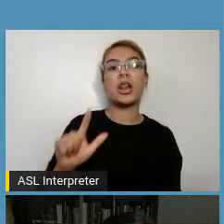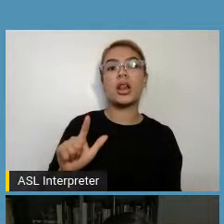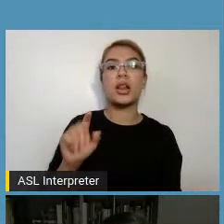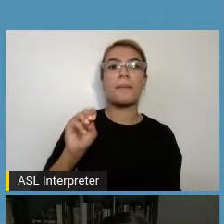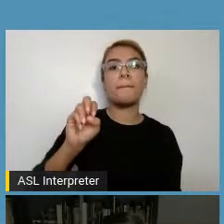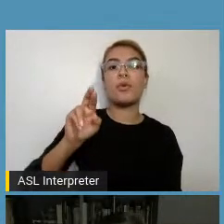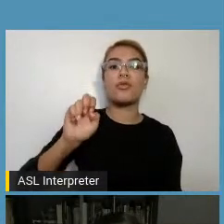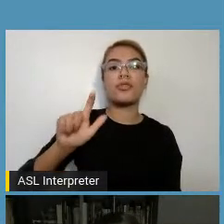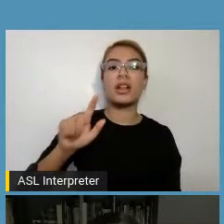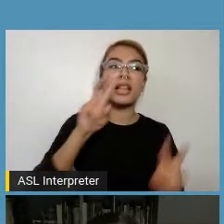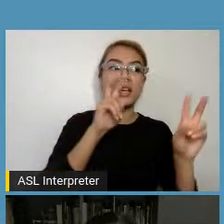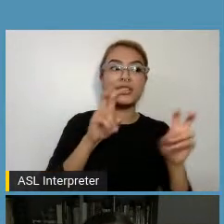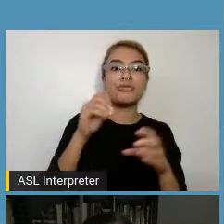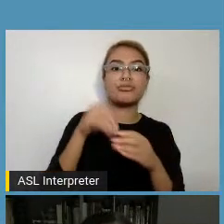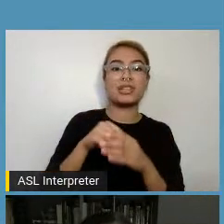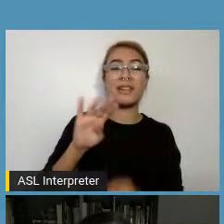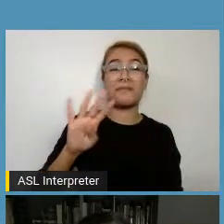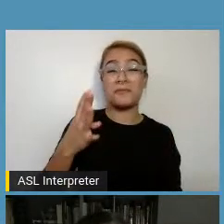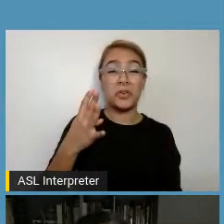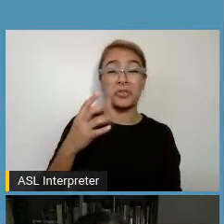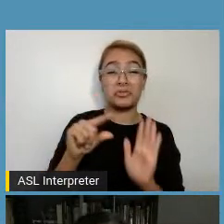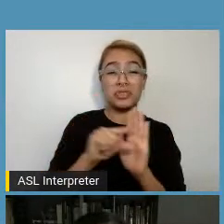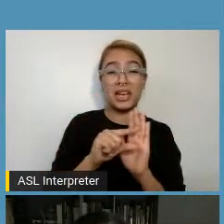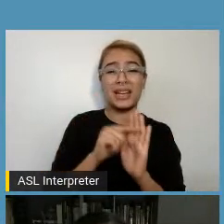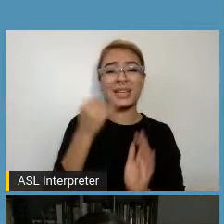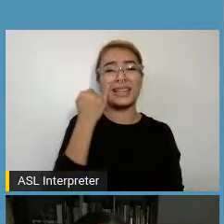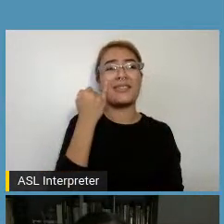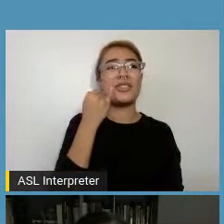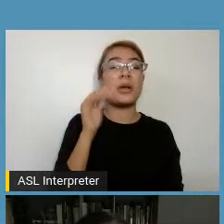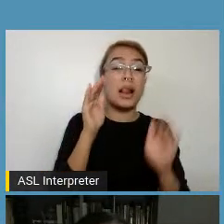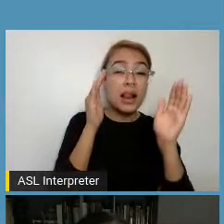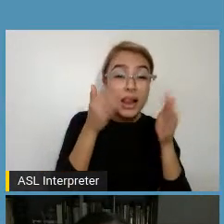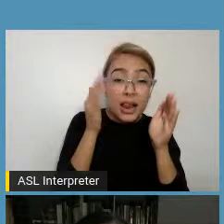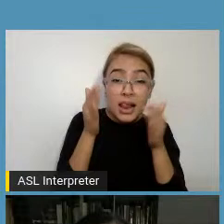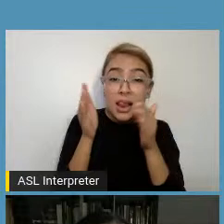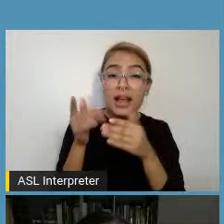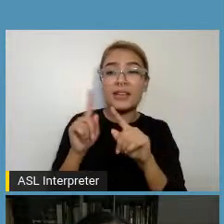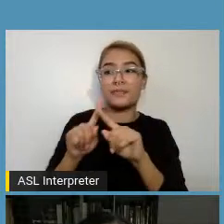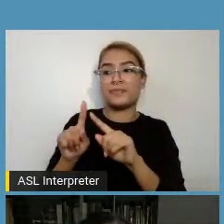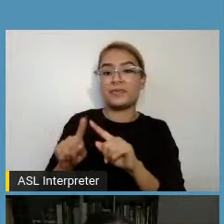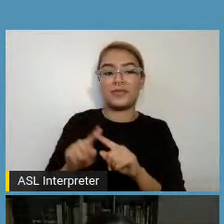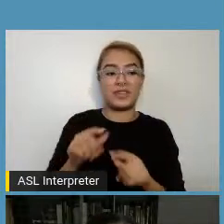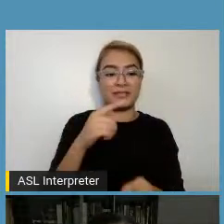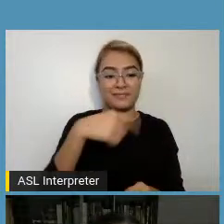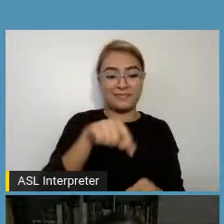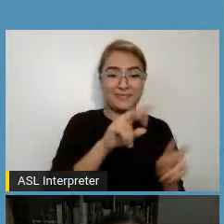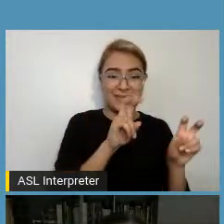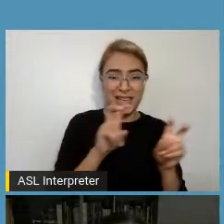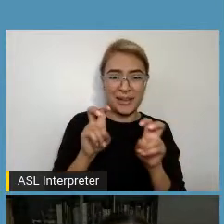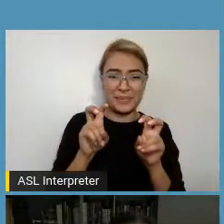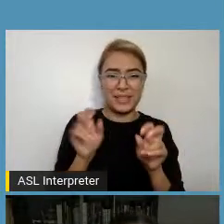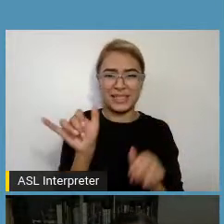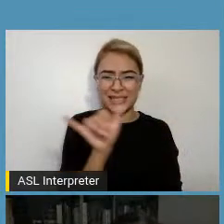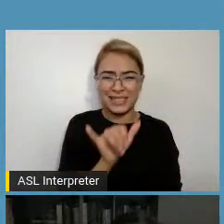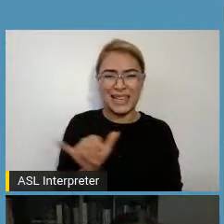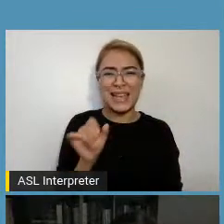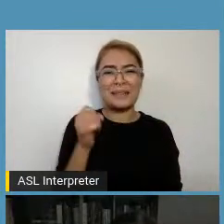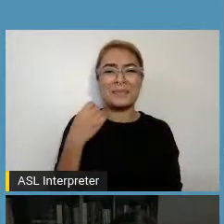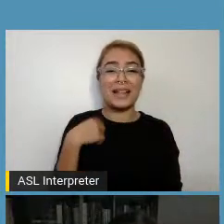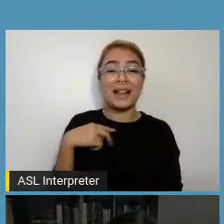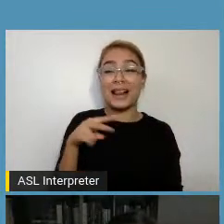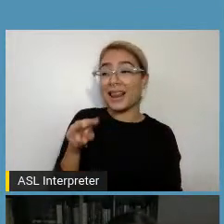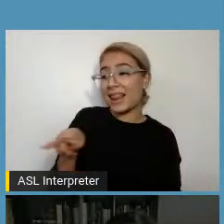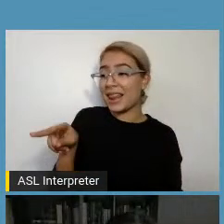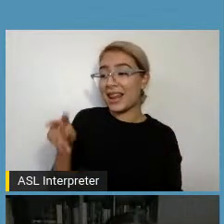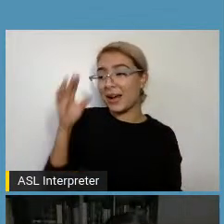fourth grade. If you were paying attention to those things as much as you were paying attention to the cute boy or girl next to